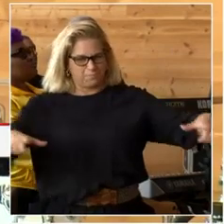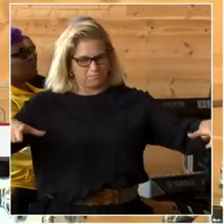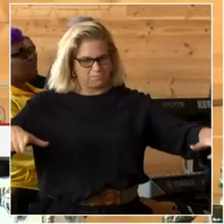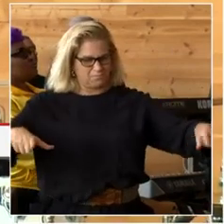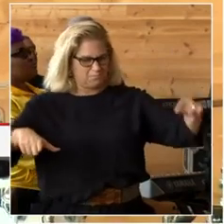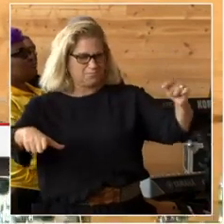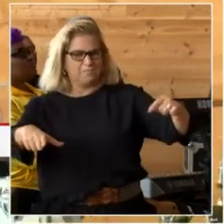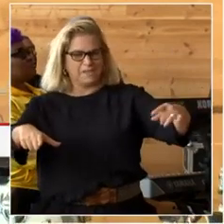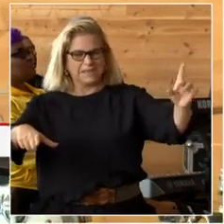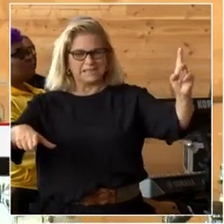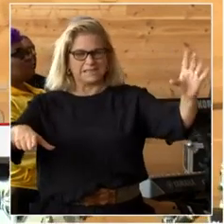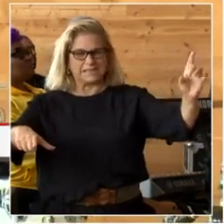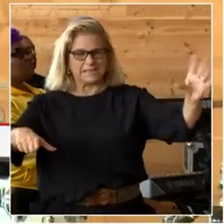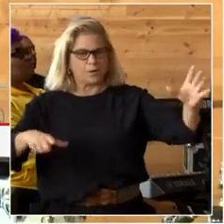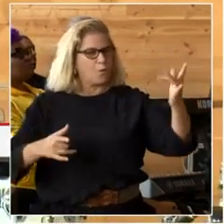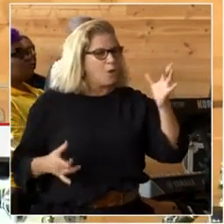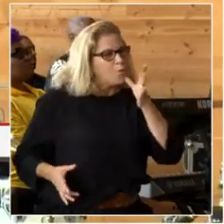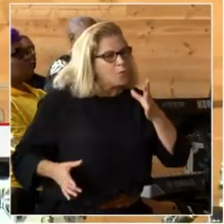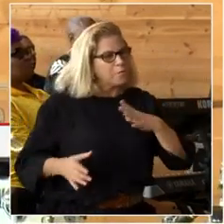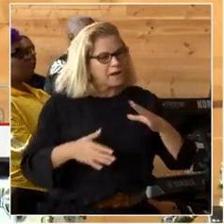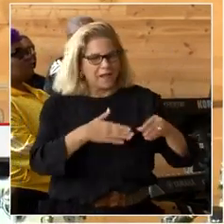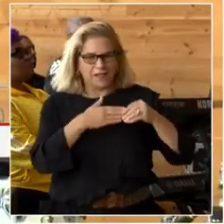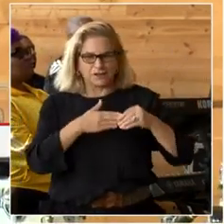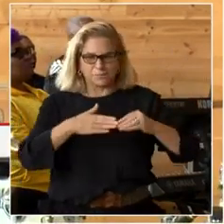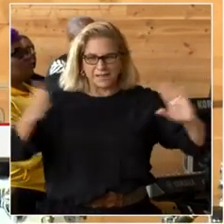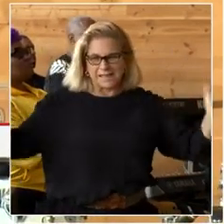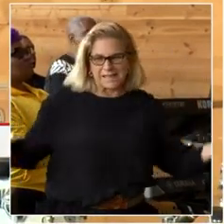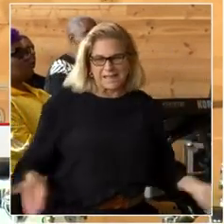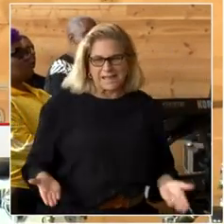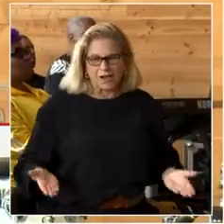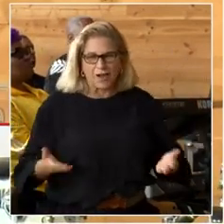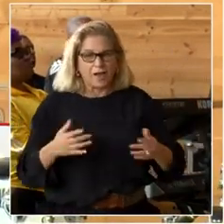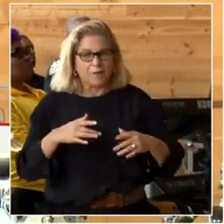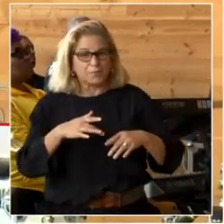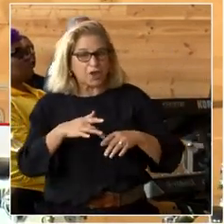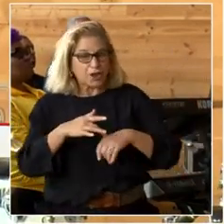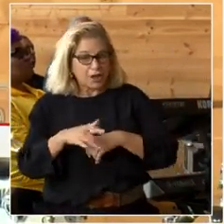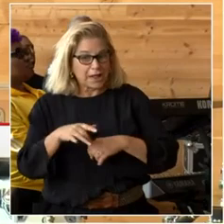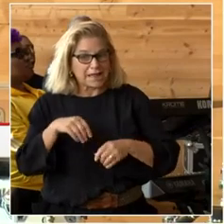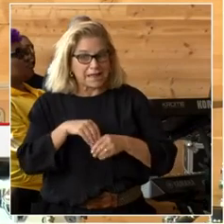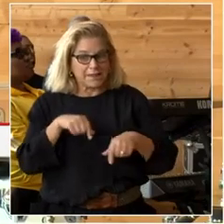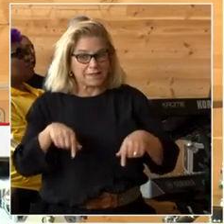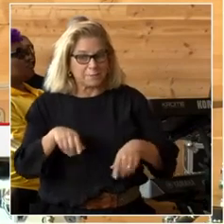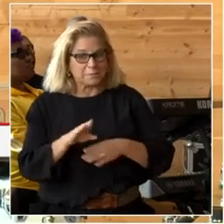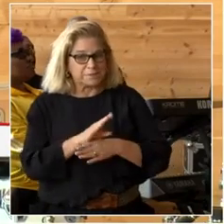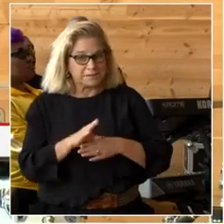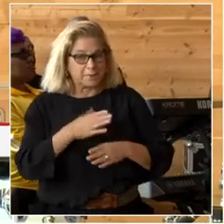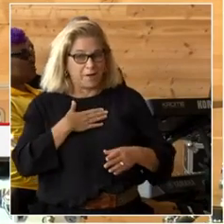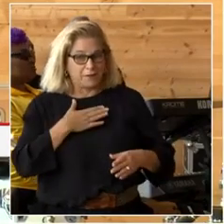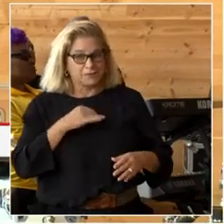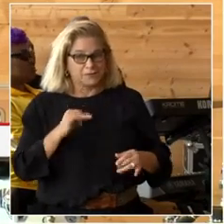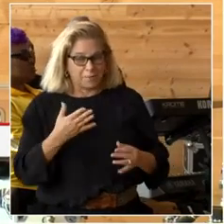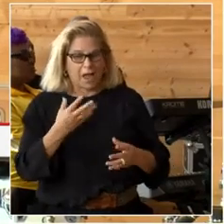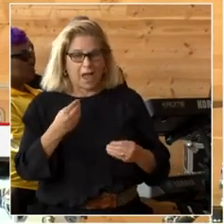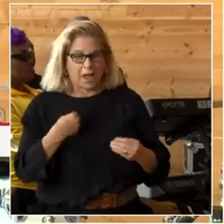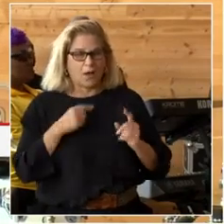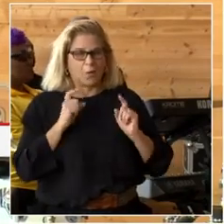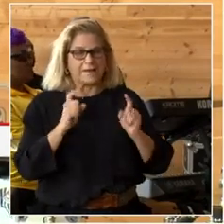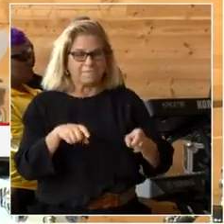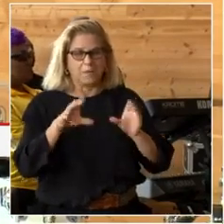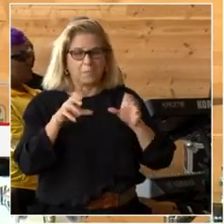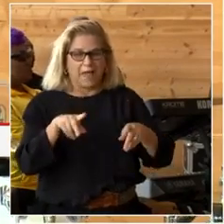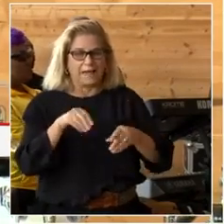role in supporting early stage businesses so that they can create jobs in their community, in our community.